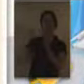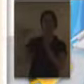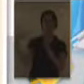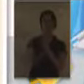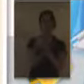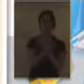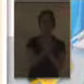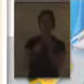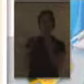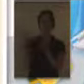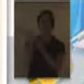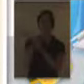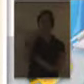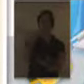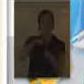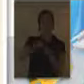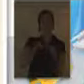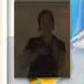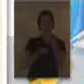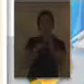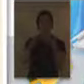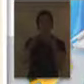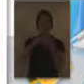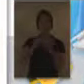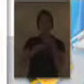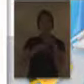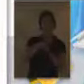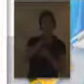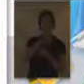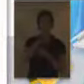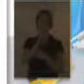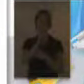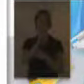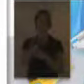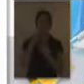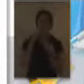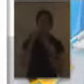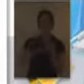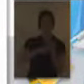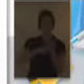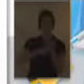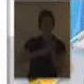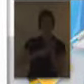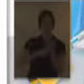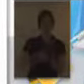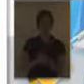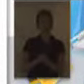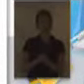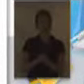and the environment in order to how to access the system through these interfaces.